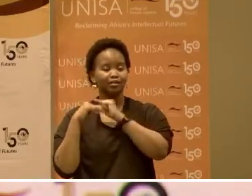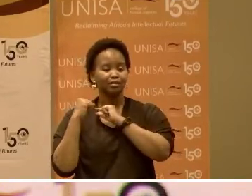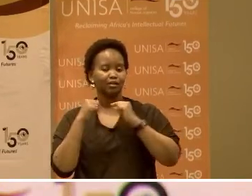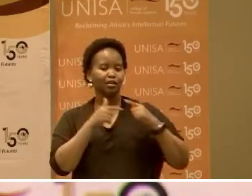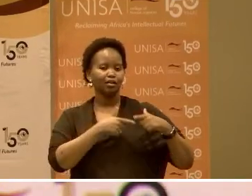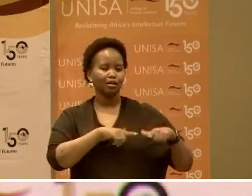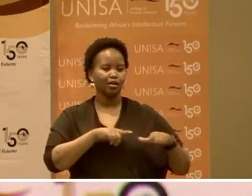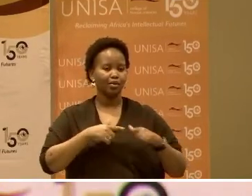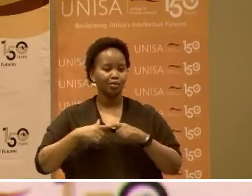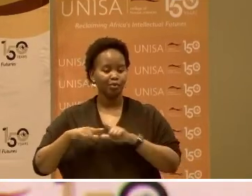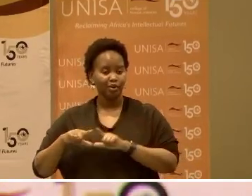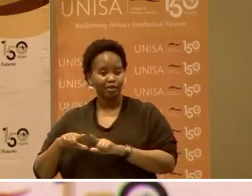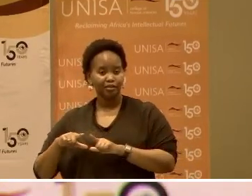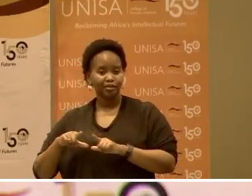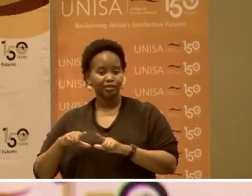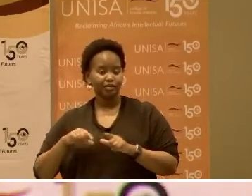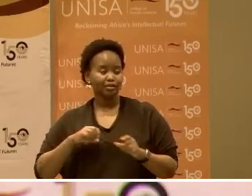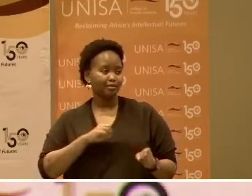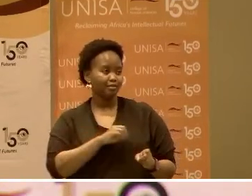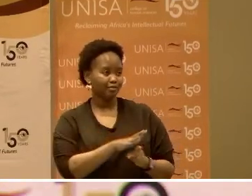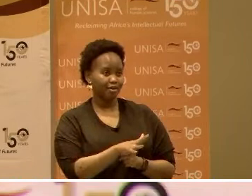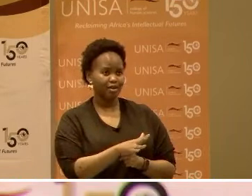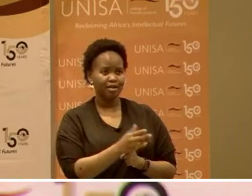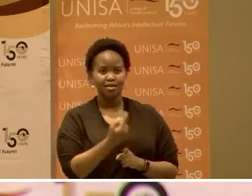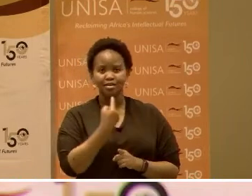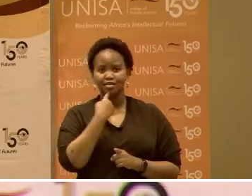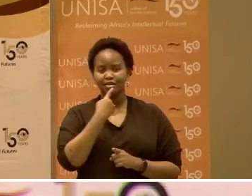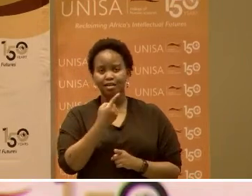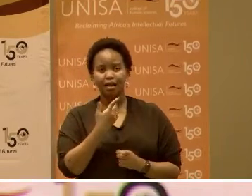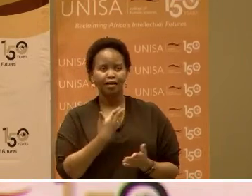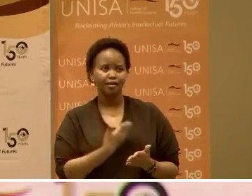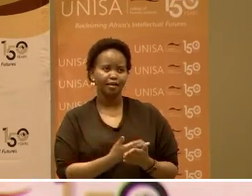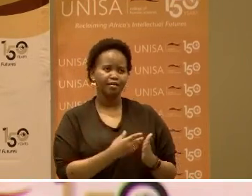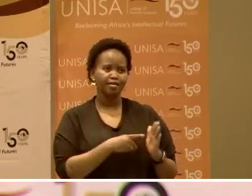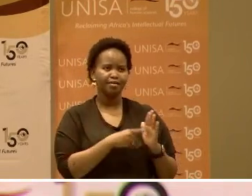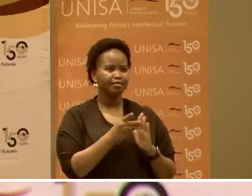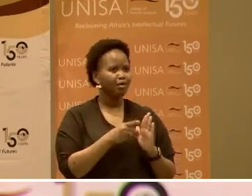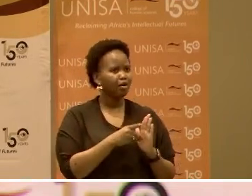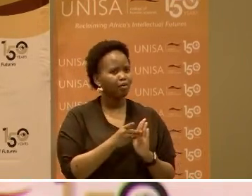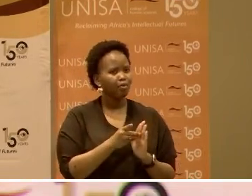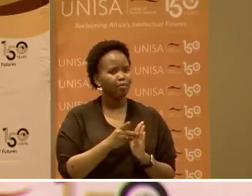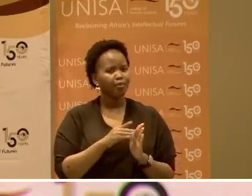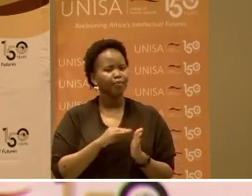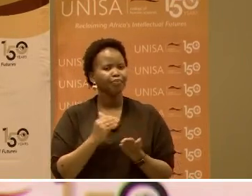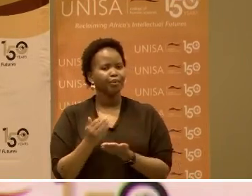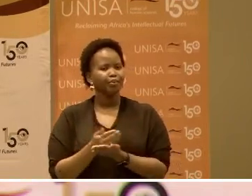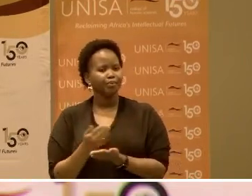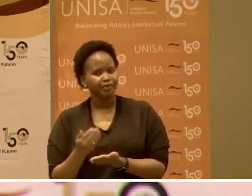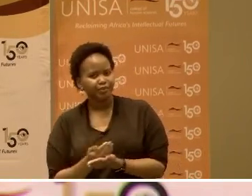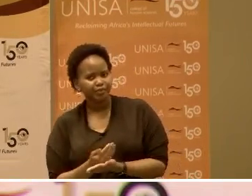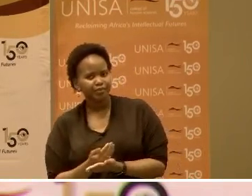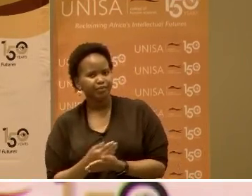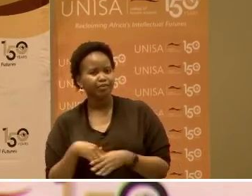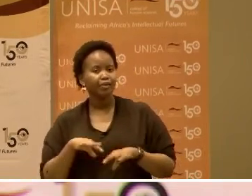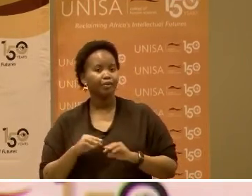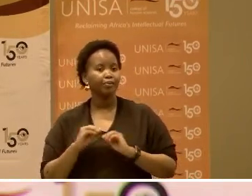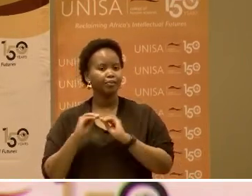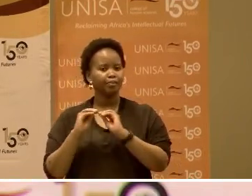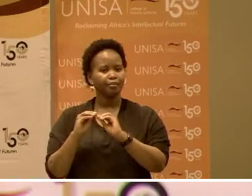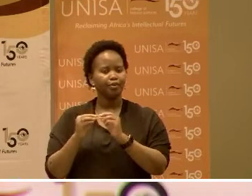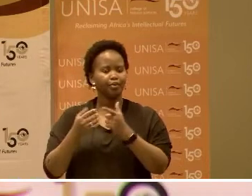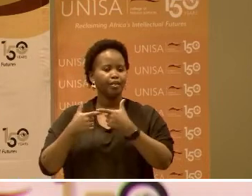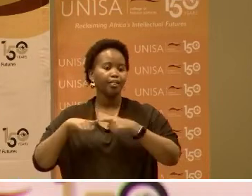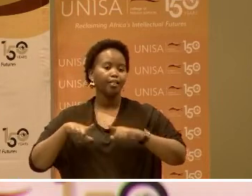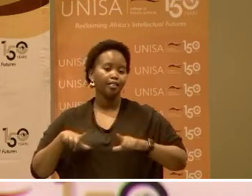we can promote, preserve, and develop our indigenous languages. And listening to you